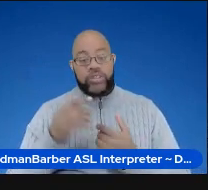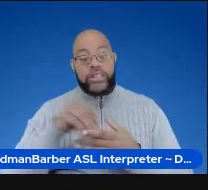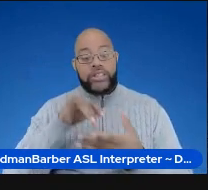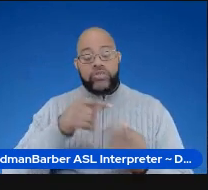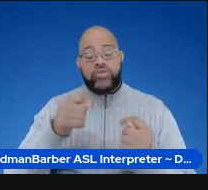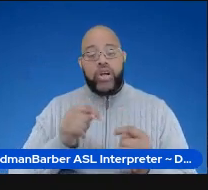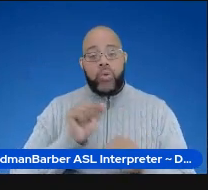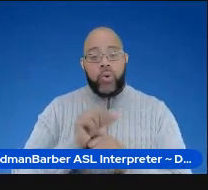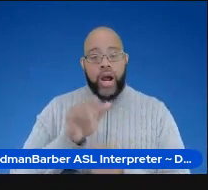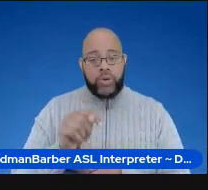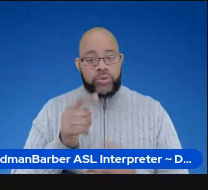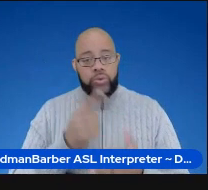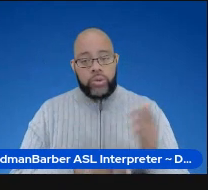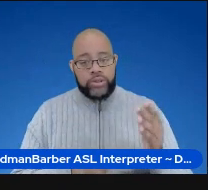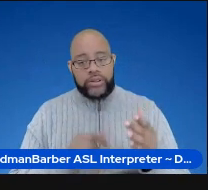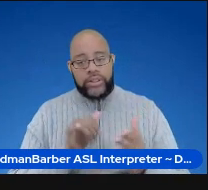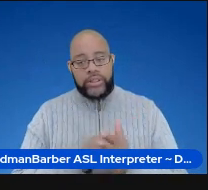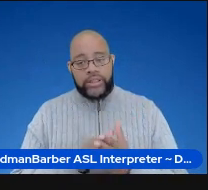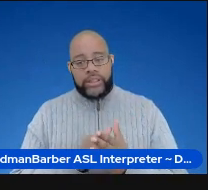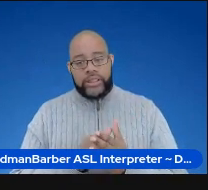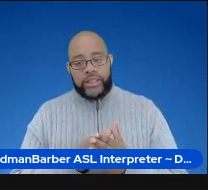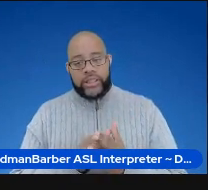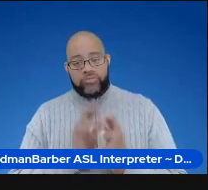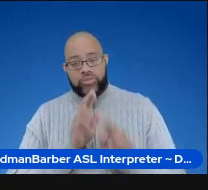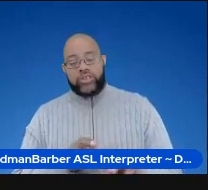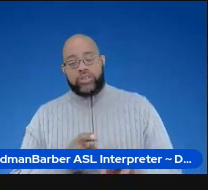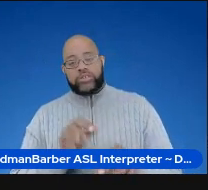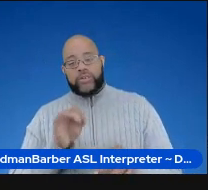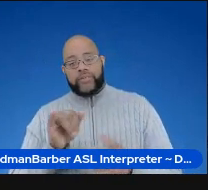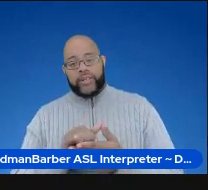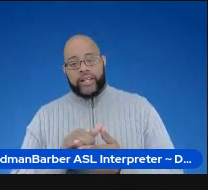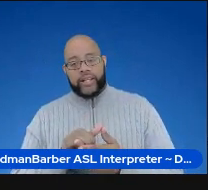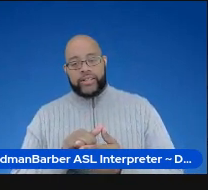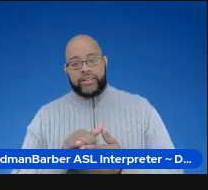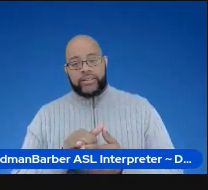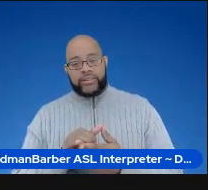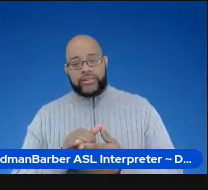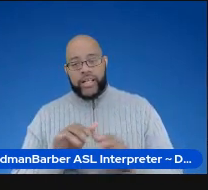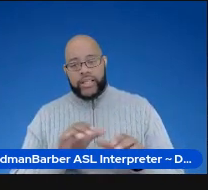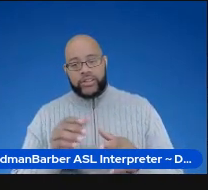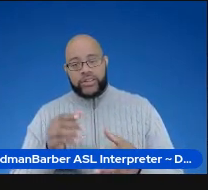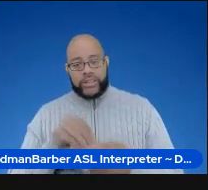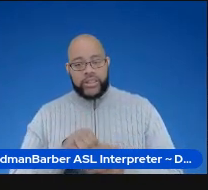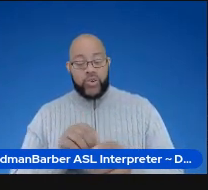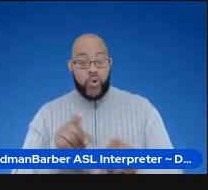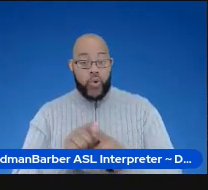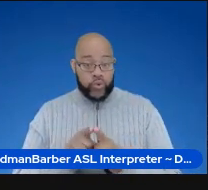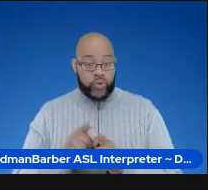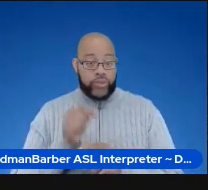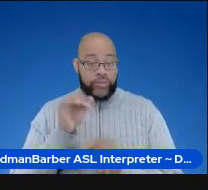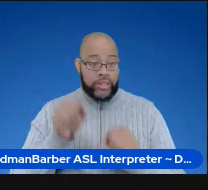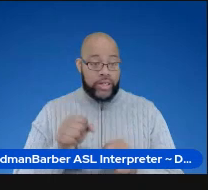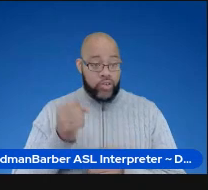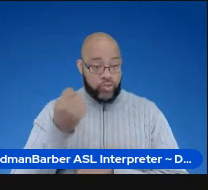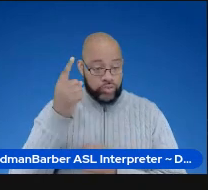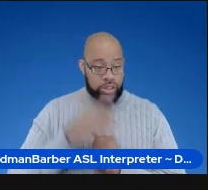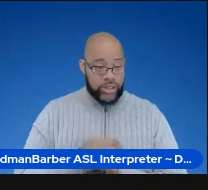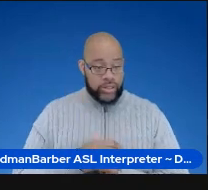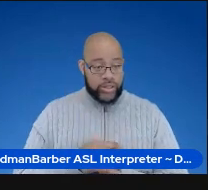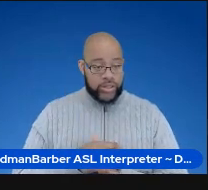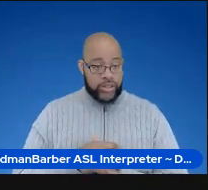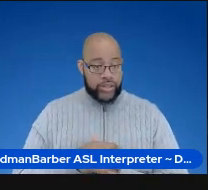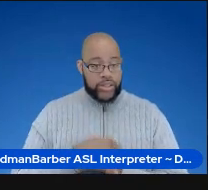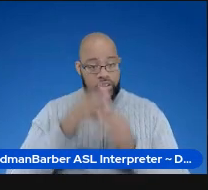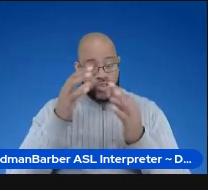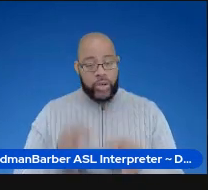what the molecular determinants of this increased reactogenicity was, and also if we could understand the determinants